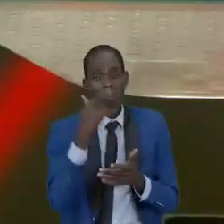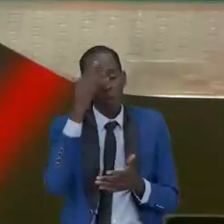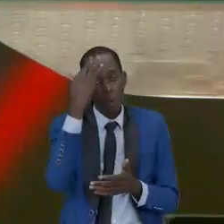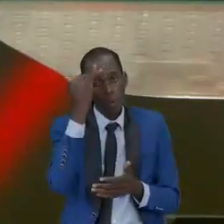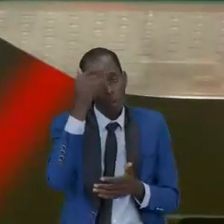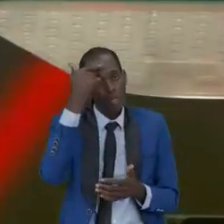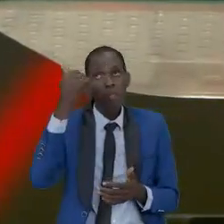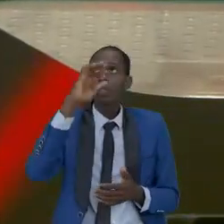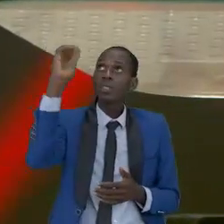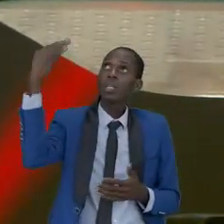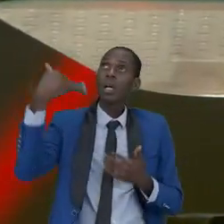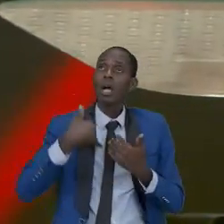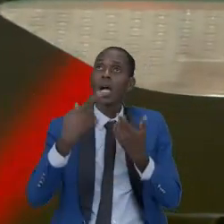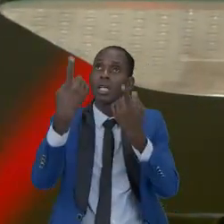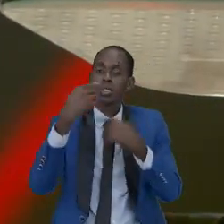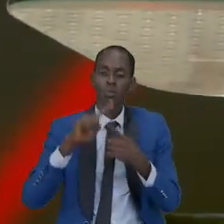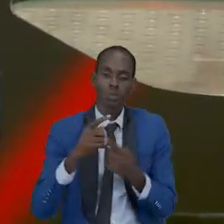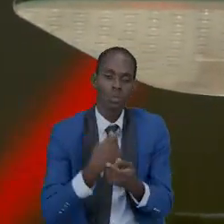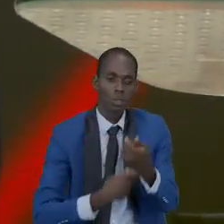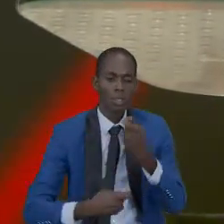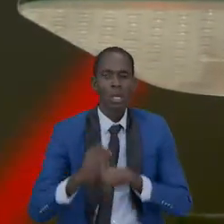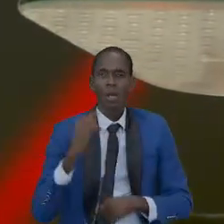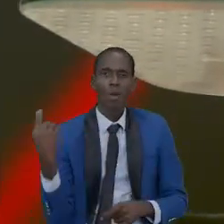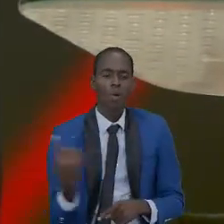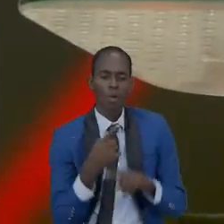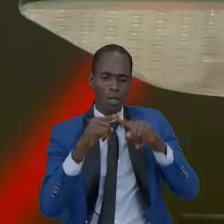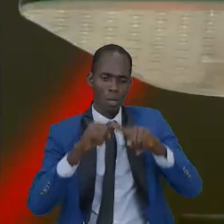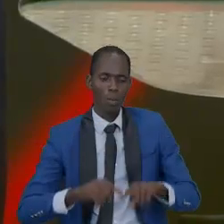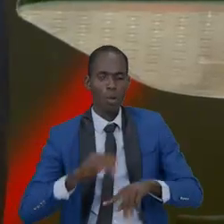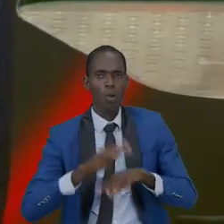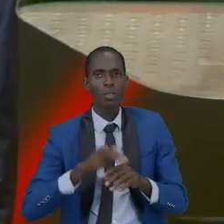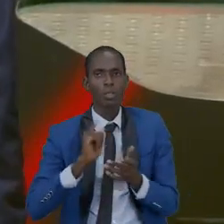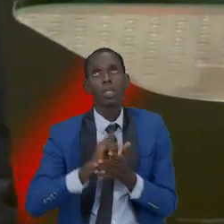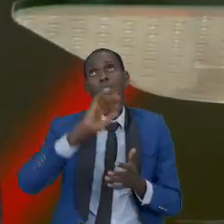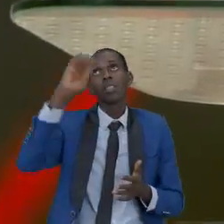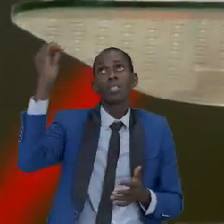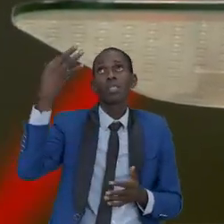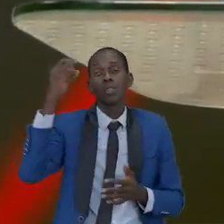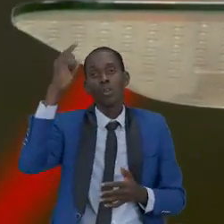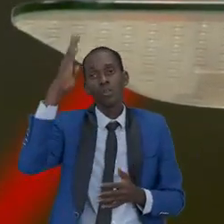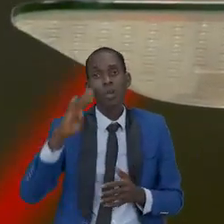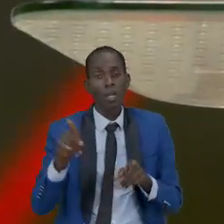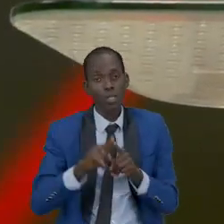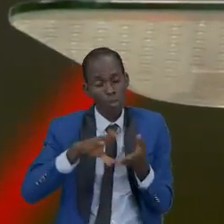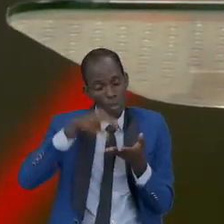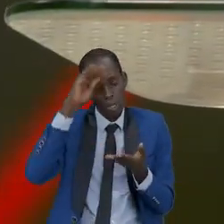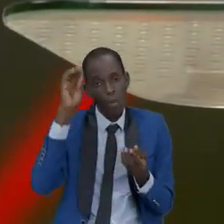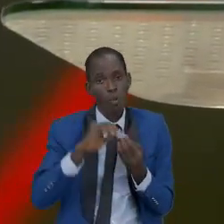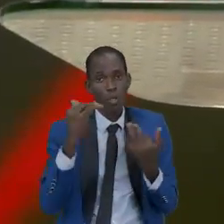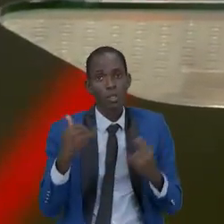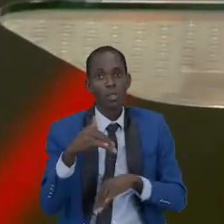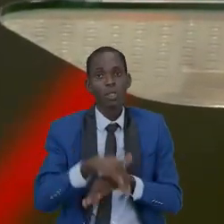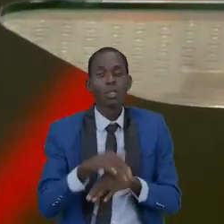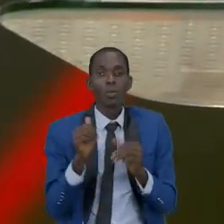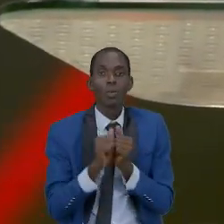come in place, and I always rely on that grace of God. And as you rely more from tonight on the grace